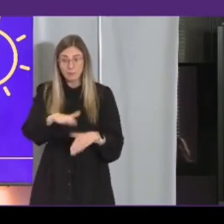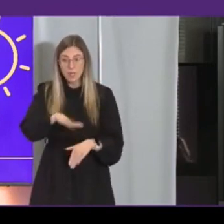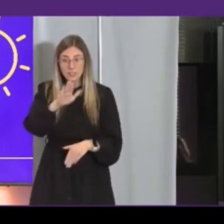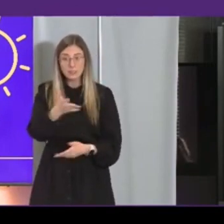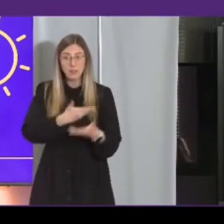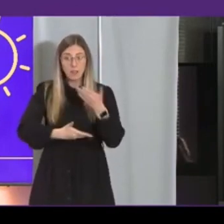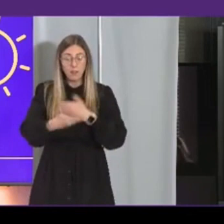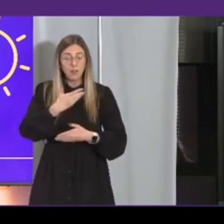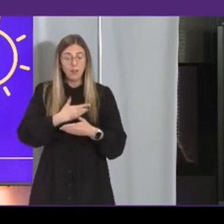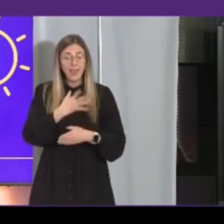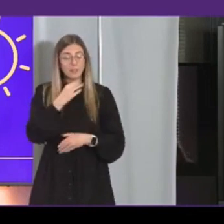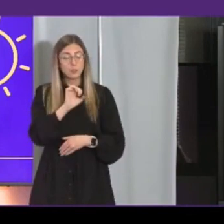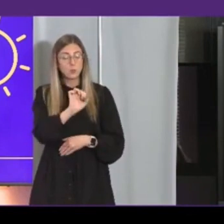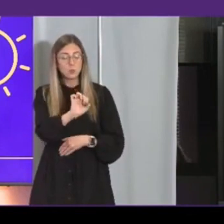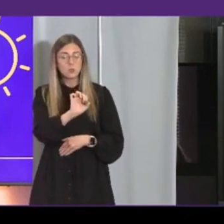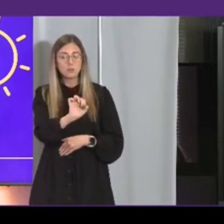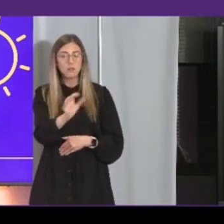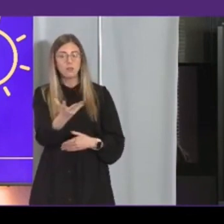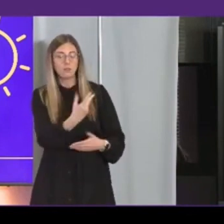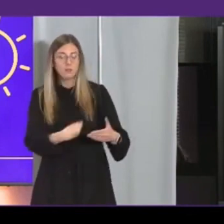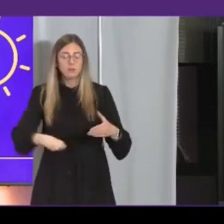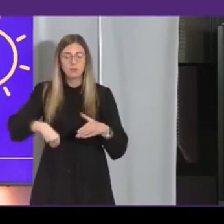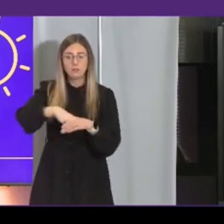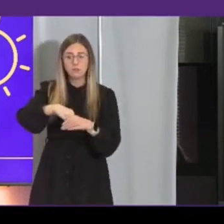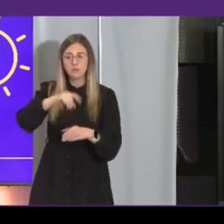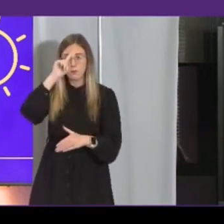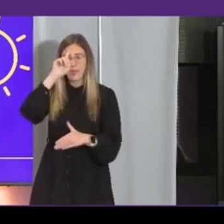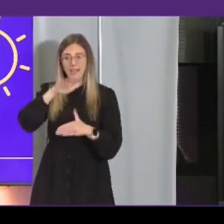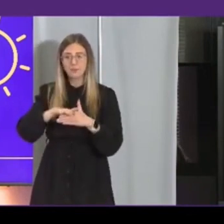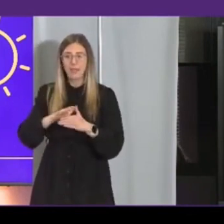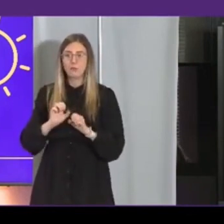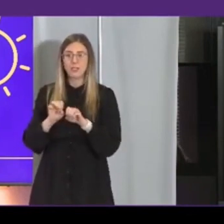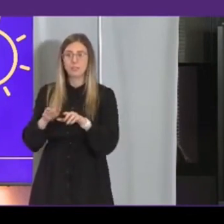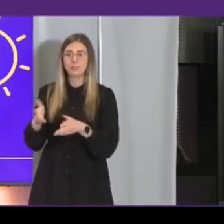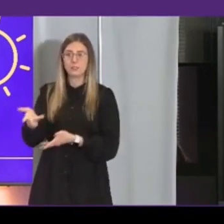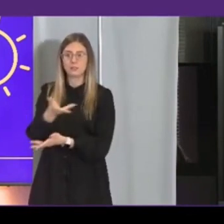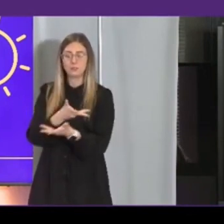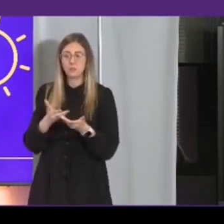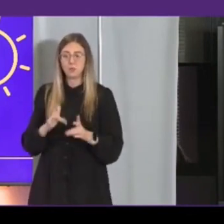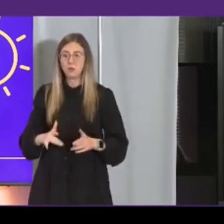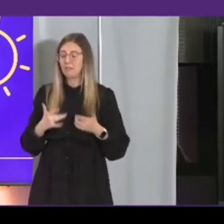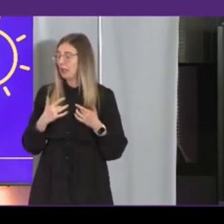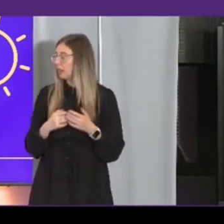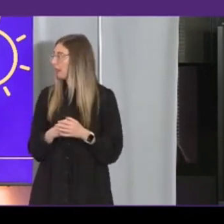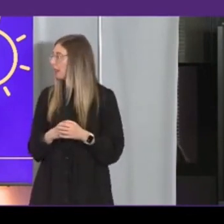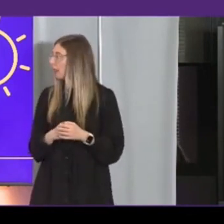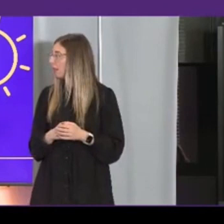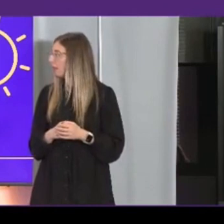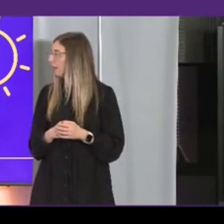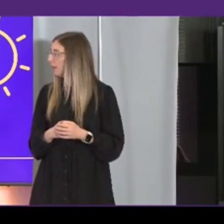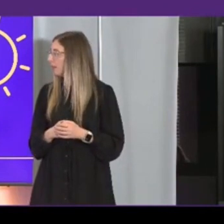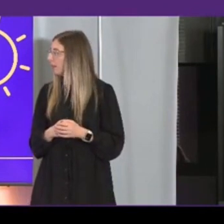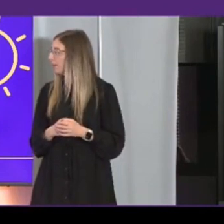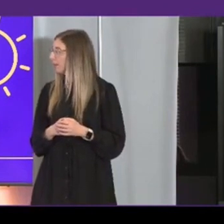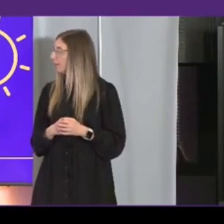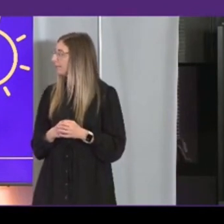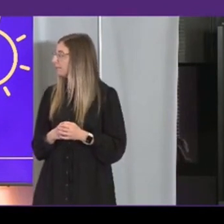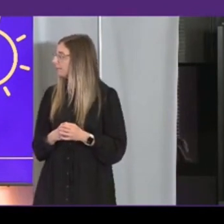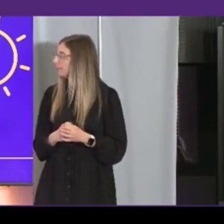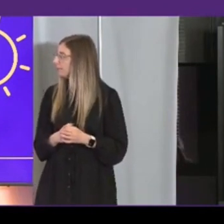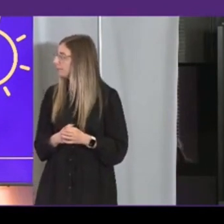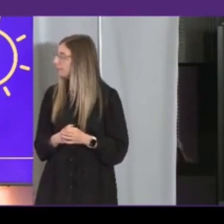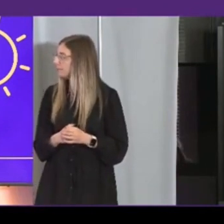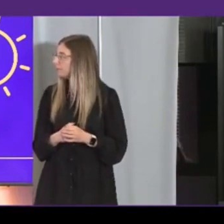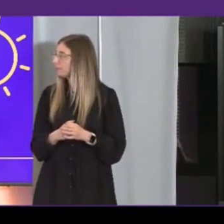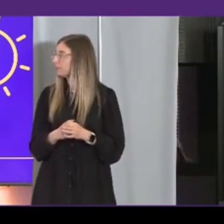and incorporating that as part of this sort of experience you've done at Sony? Yeah. I think the Idea